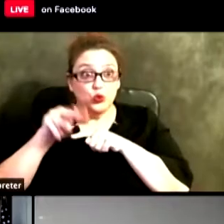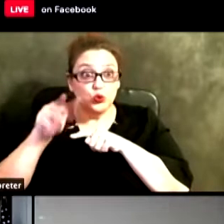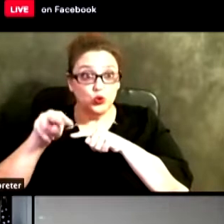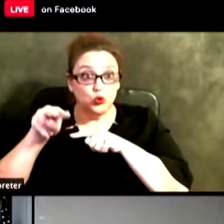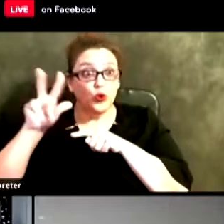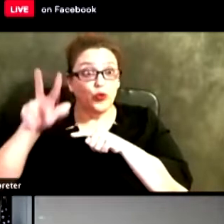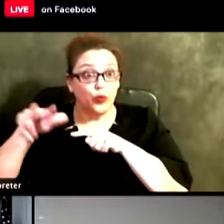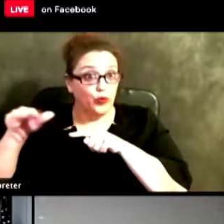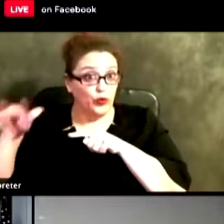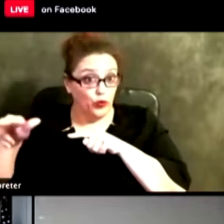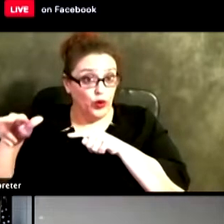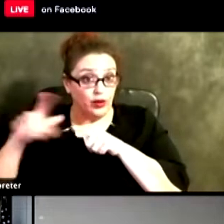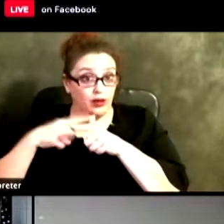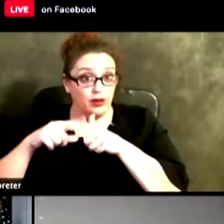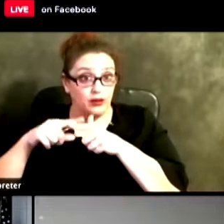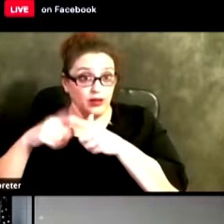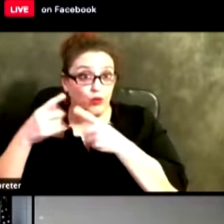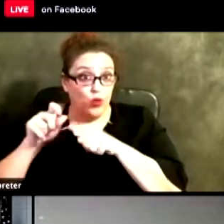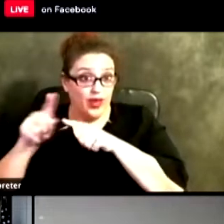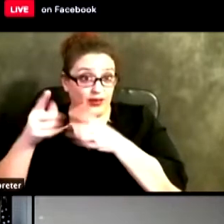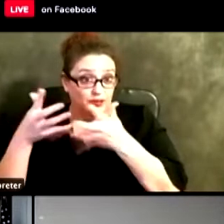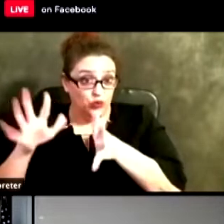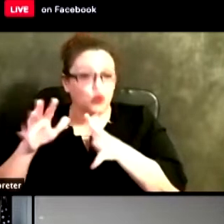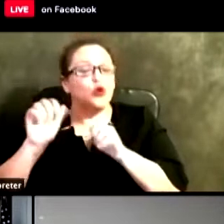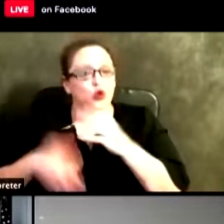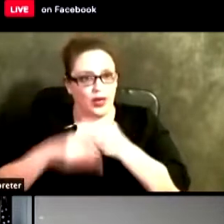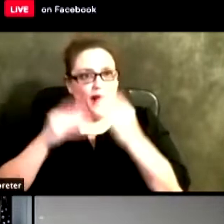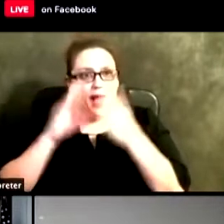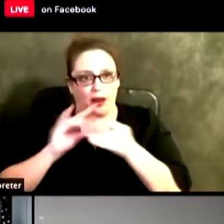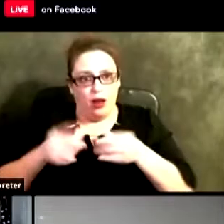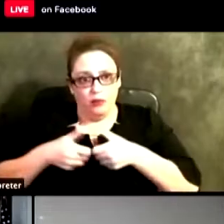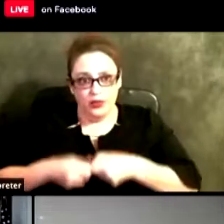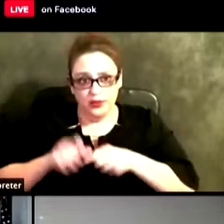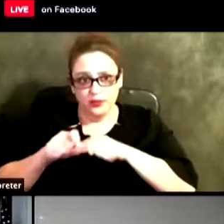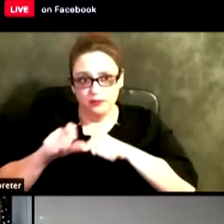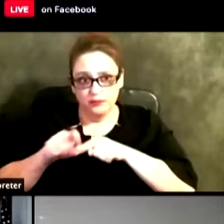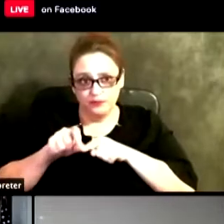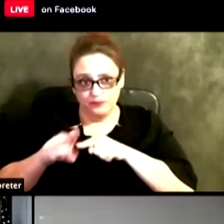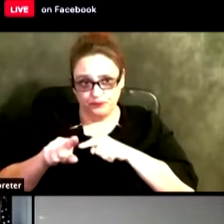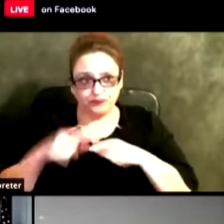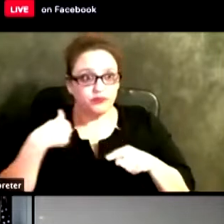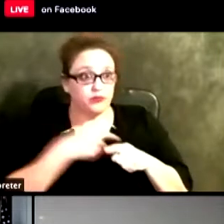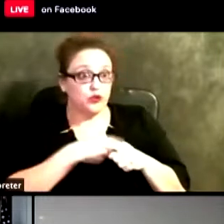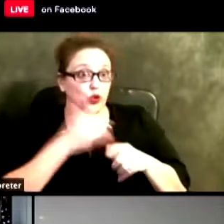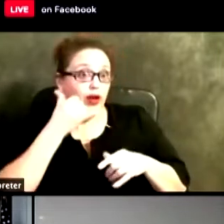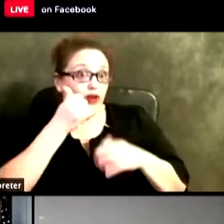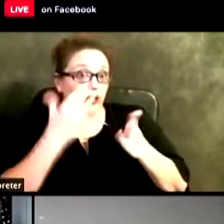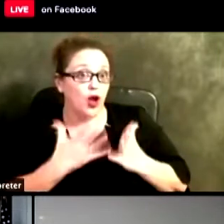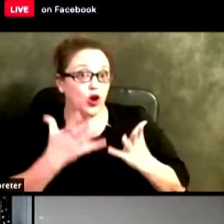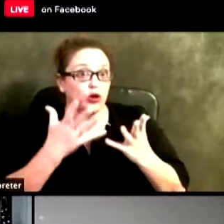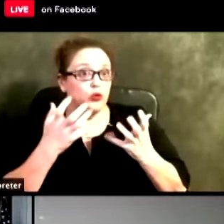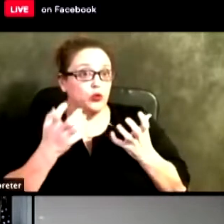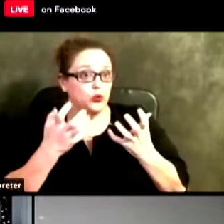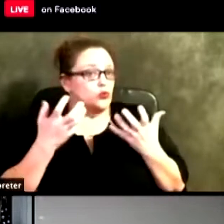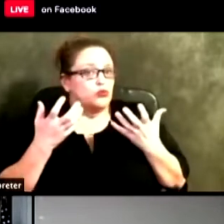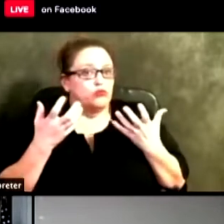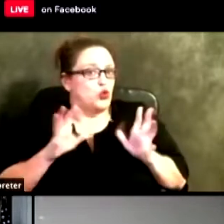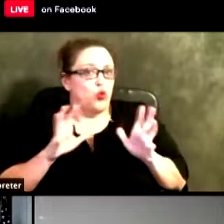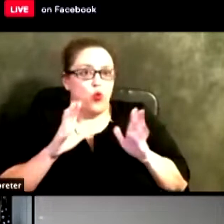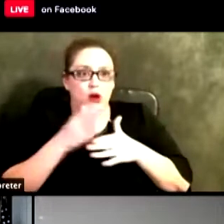can post. We have a caller who would like to remain anonymous, I was told, but we'd like to take